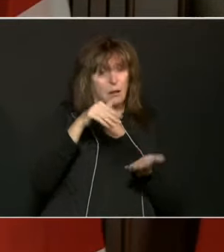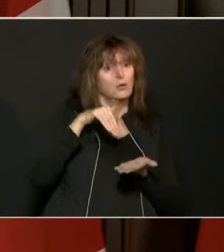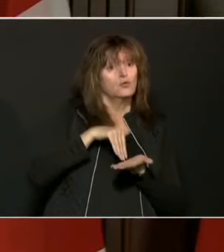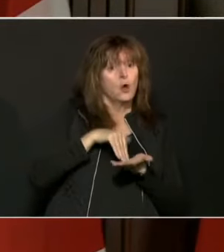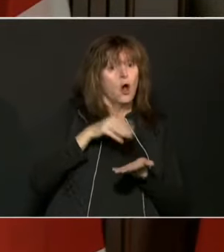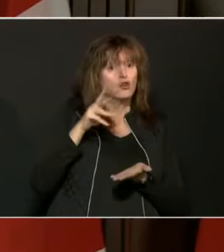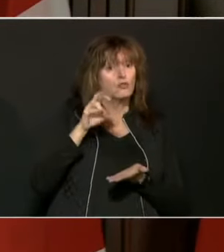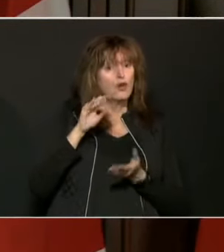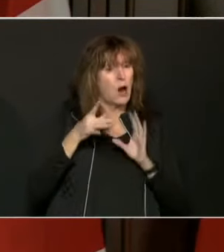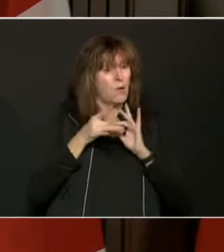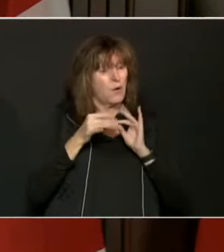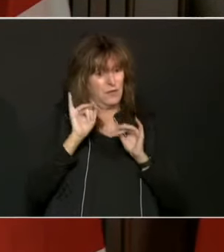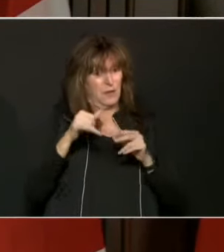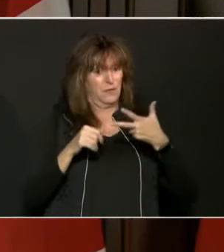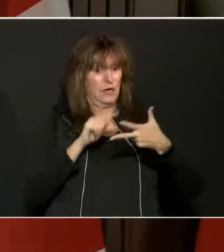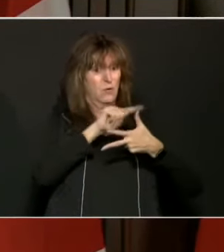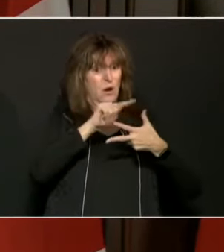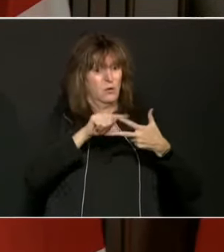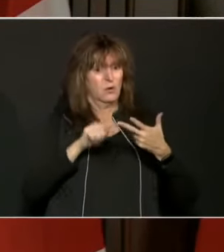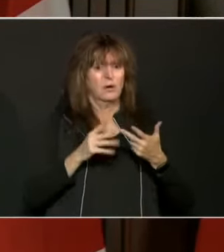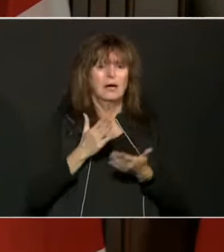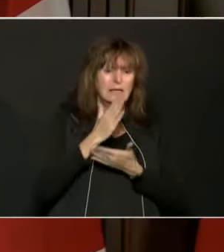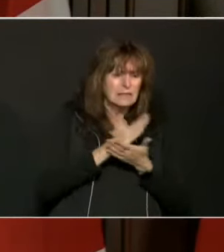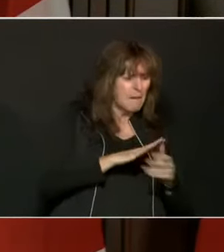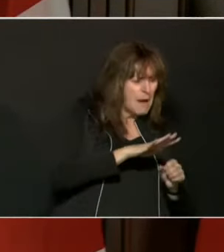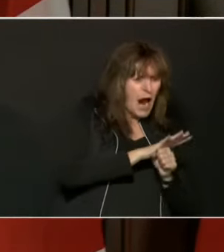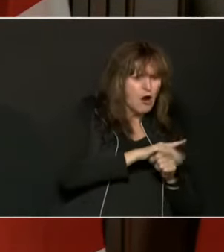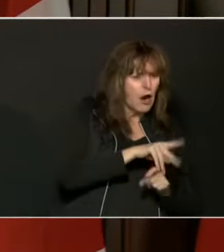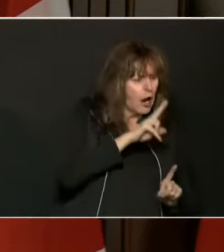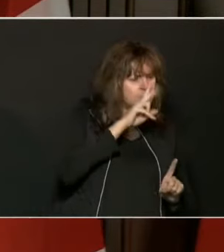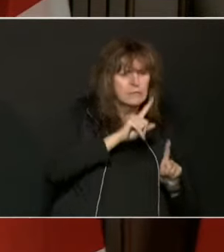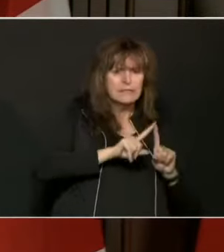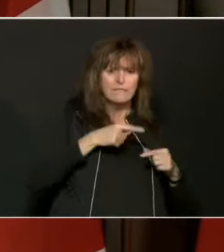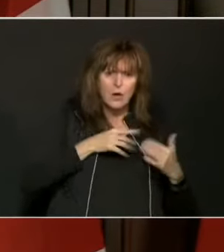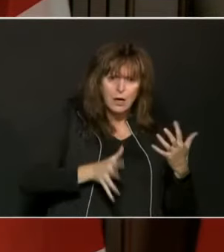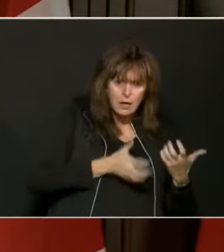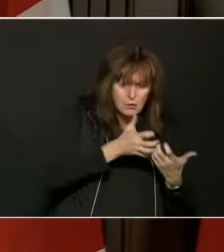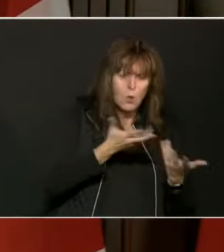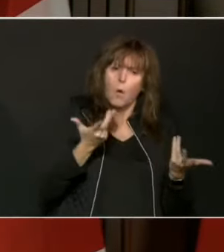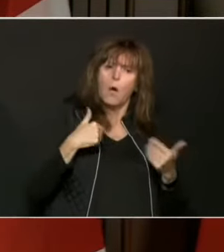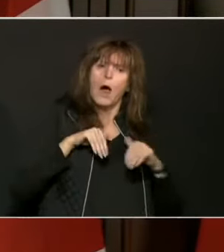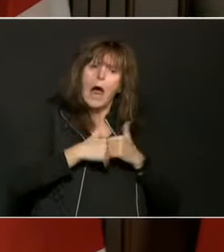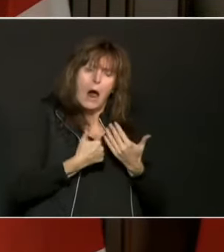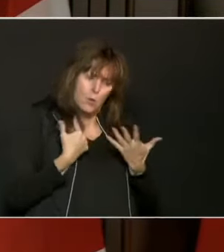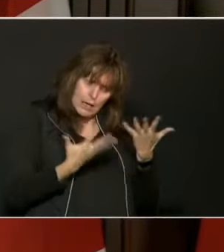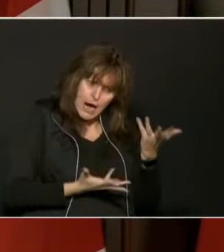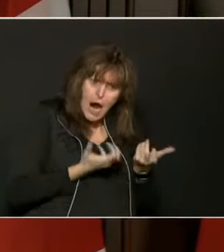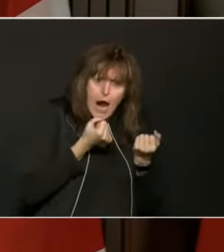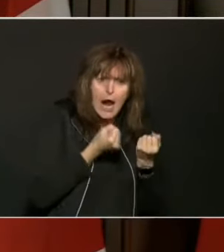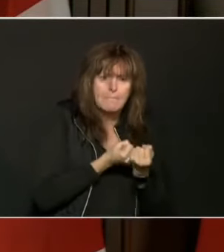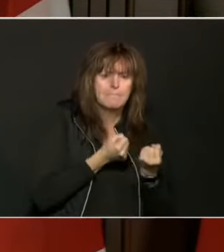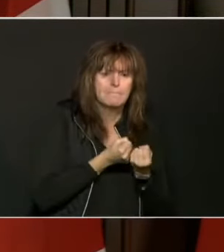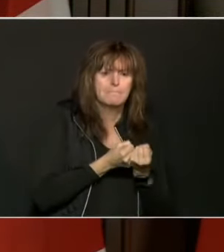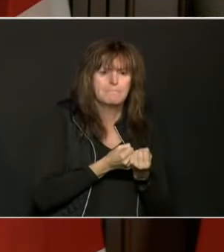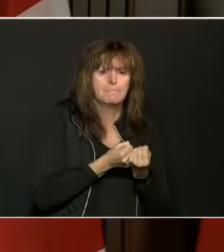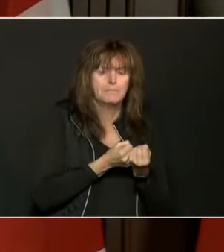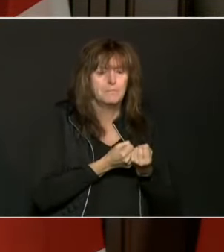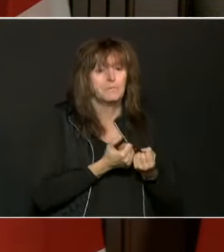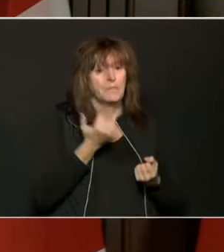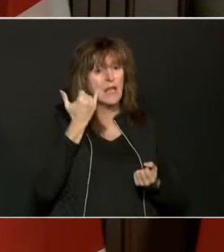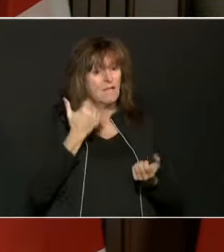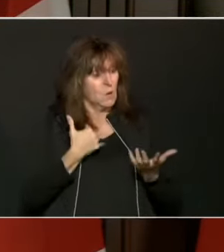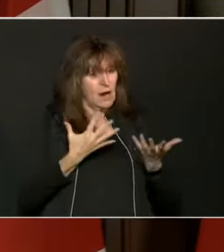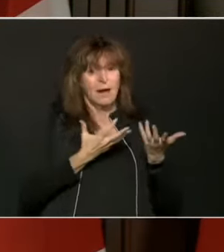certain areas, how would we help that? How would we facilitate that? Because we all win by doing that as well as they do.